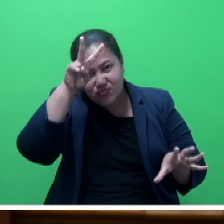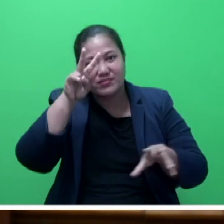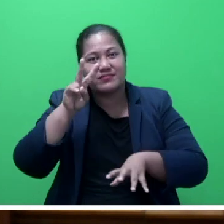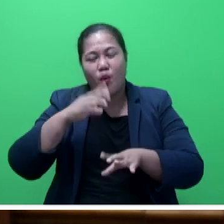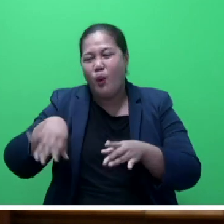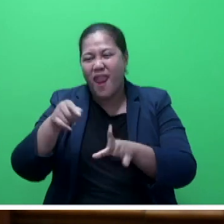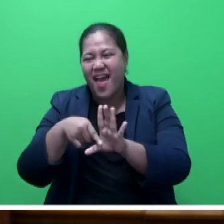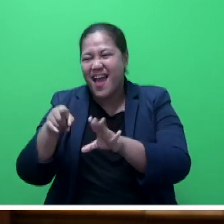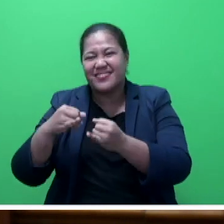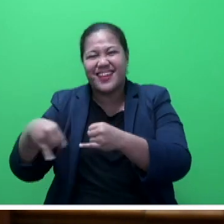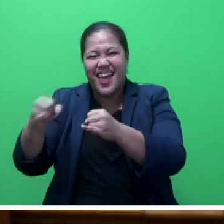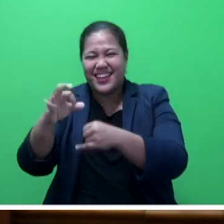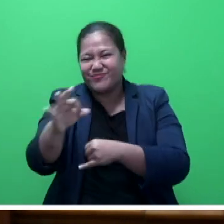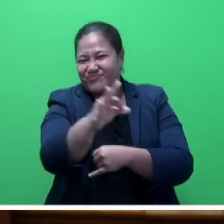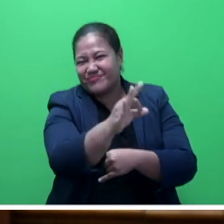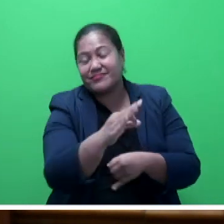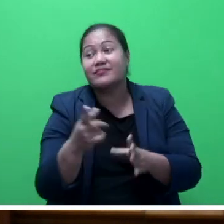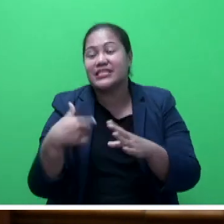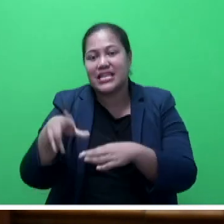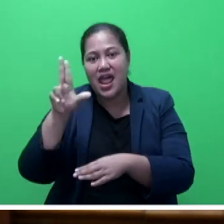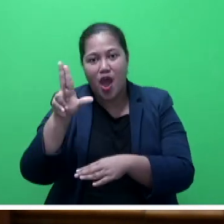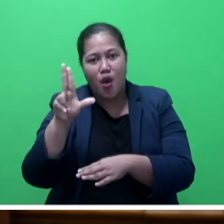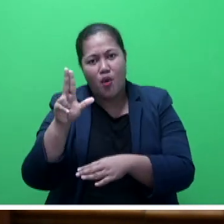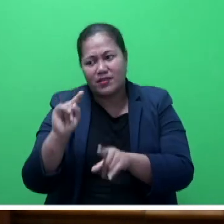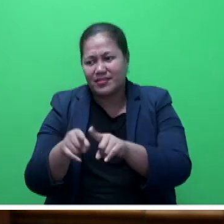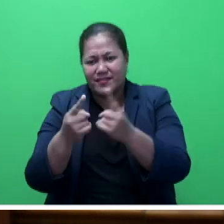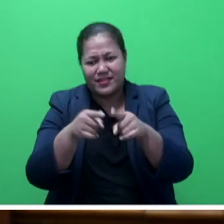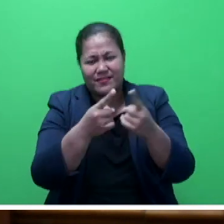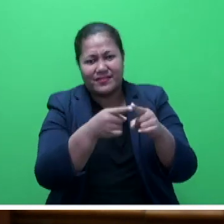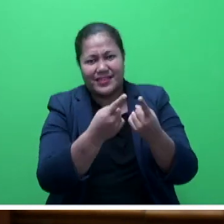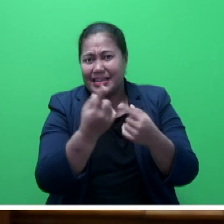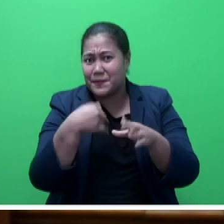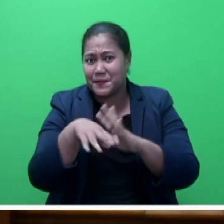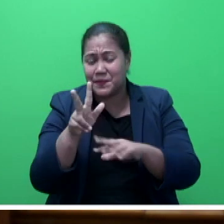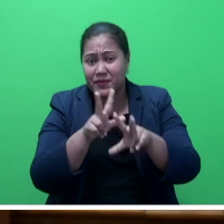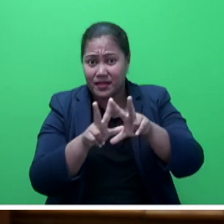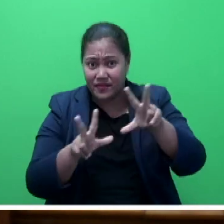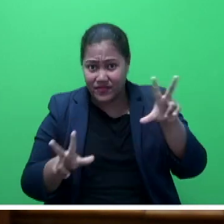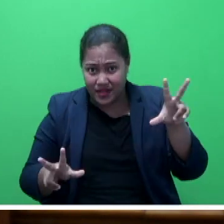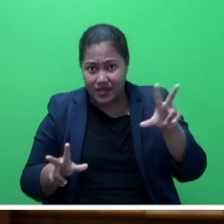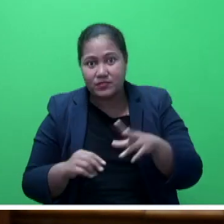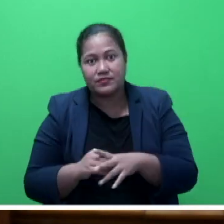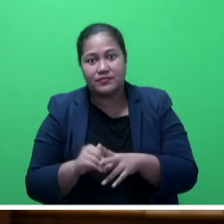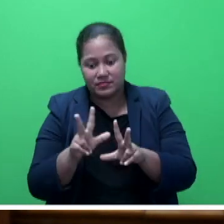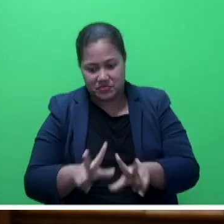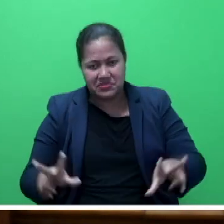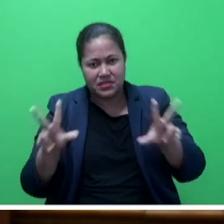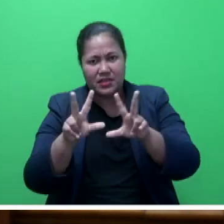outer islands communities in Lau, to the deep rural pockets of Vitilevu, to our urban